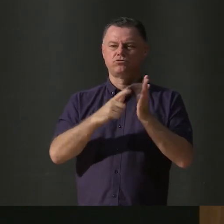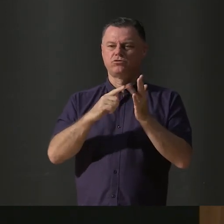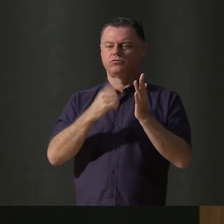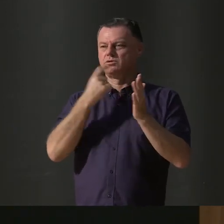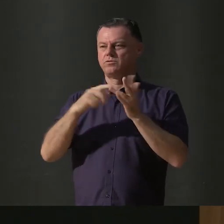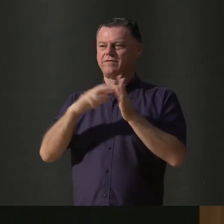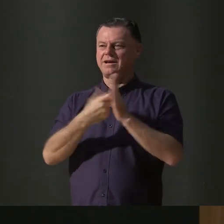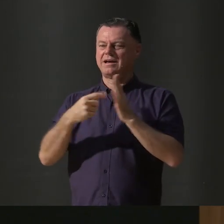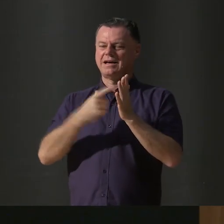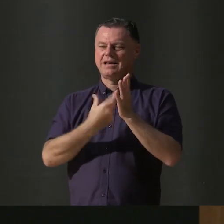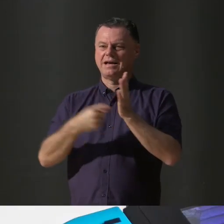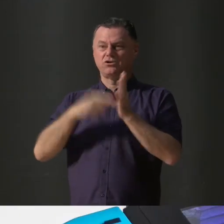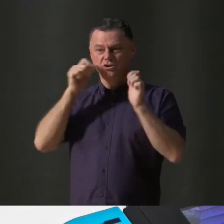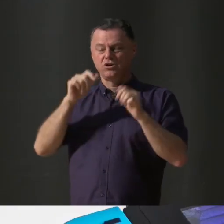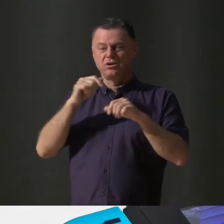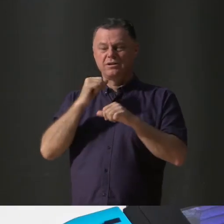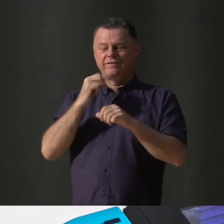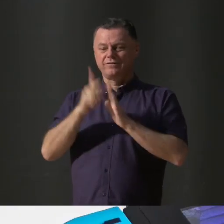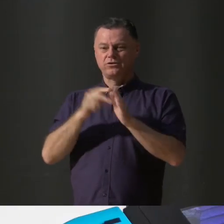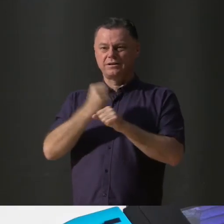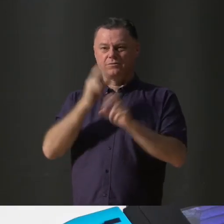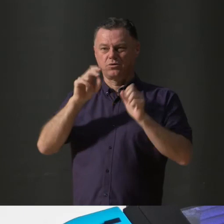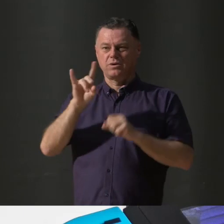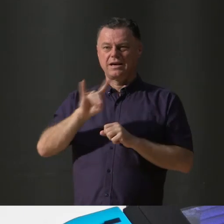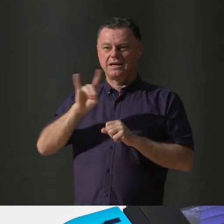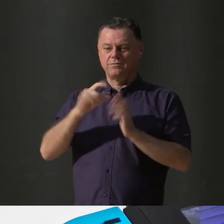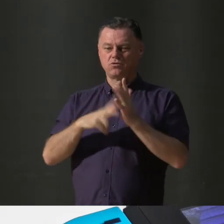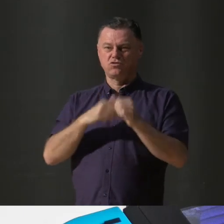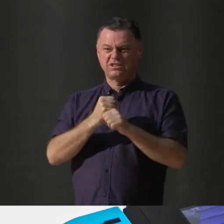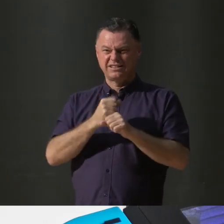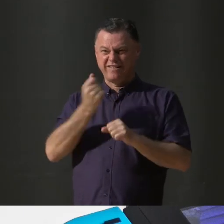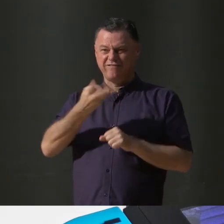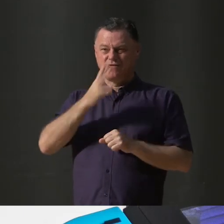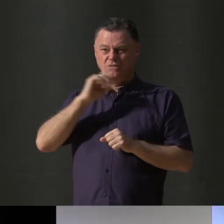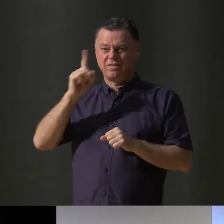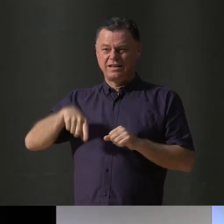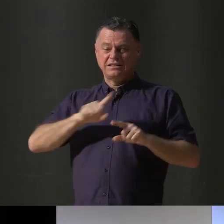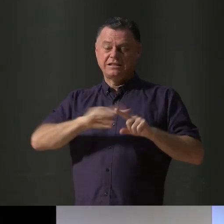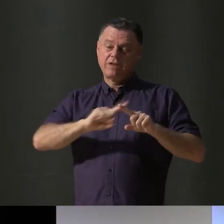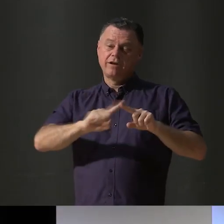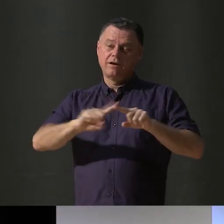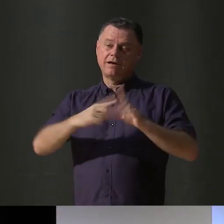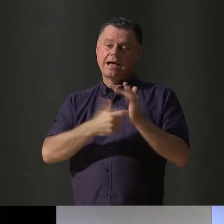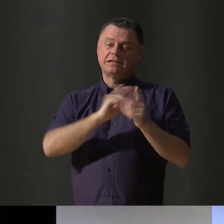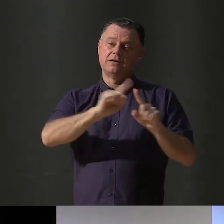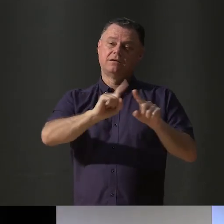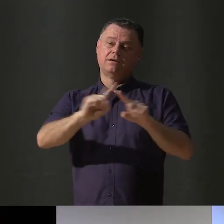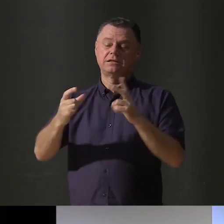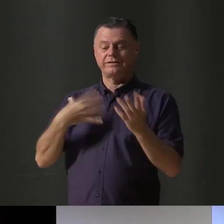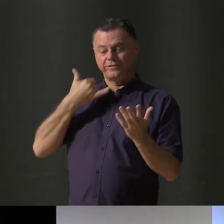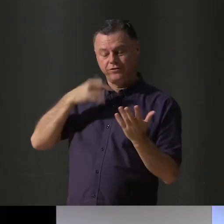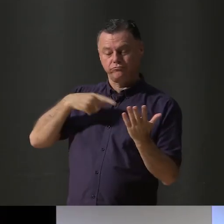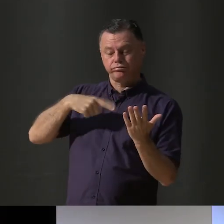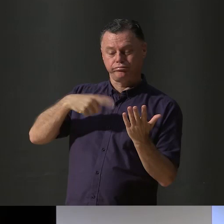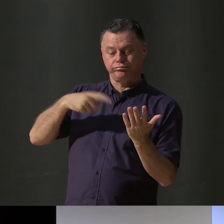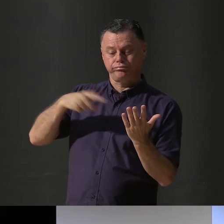Met, in the video game Animal Crossing. Users connect with artworks in a digital space that's